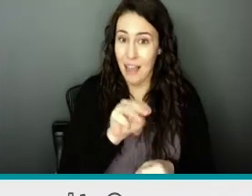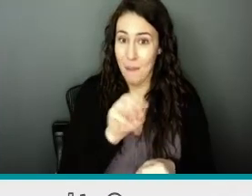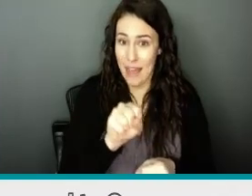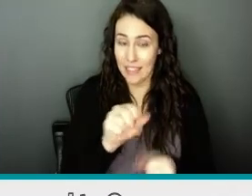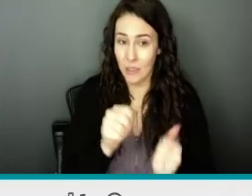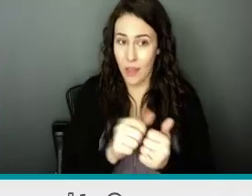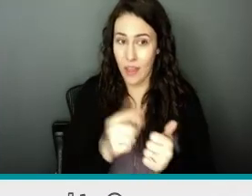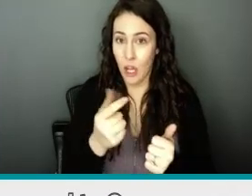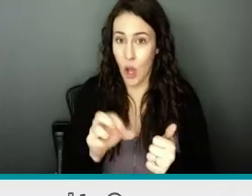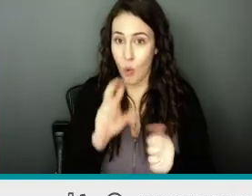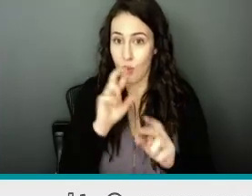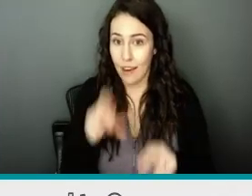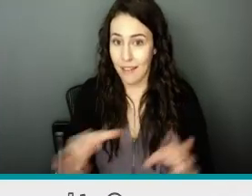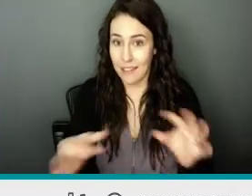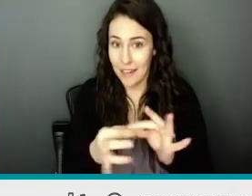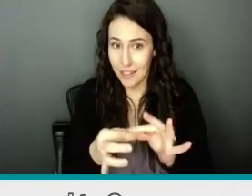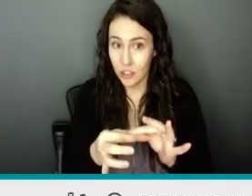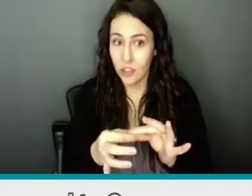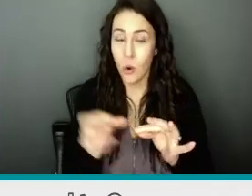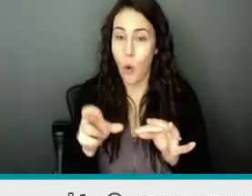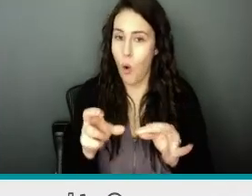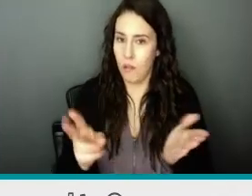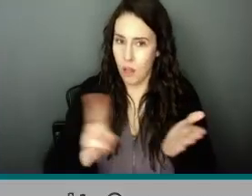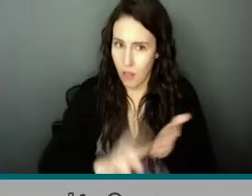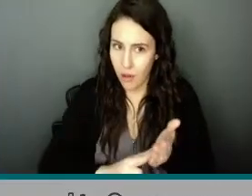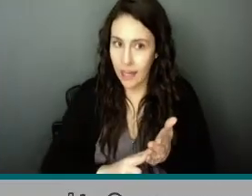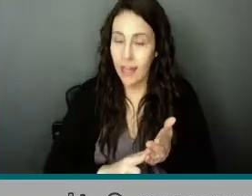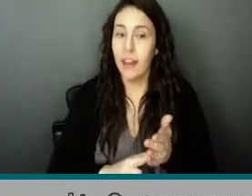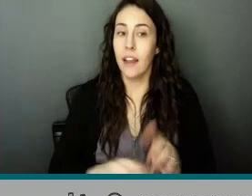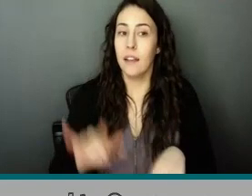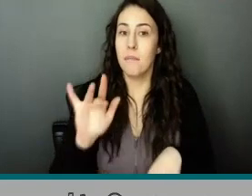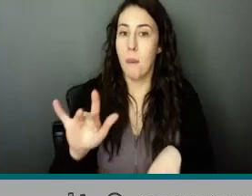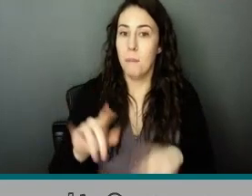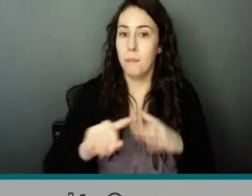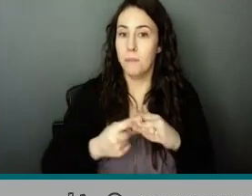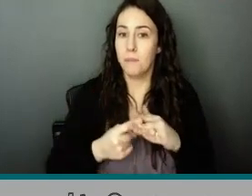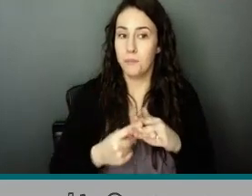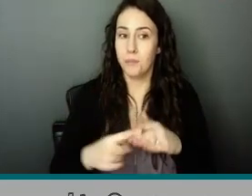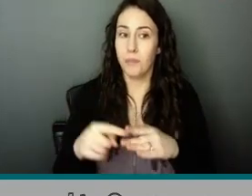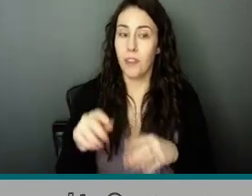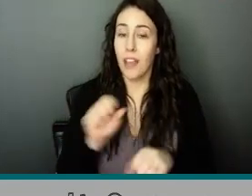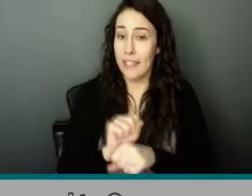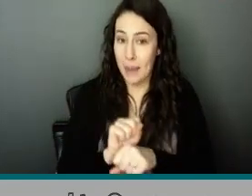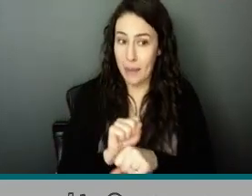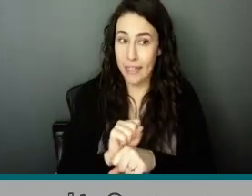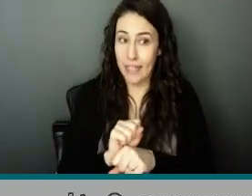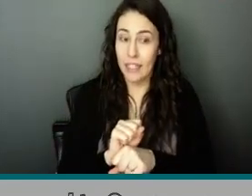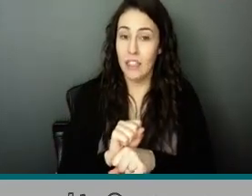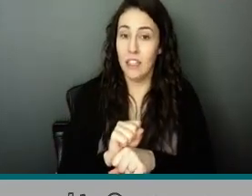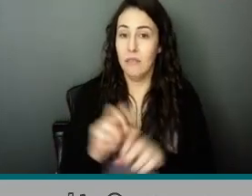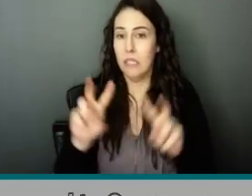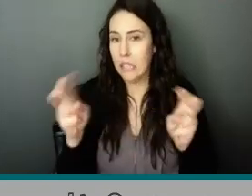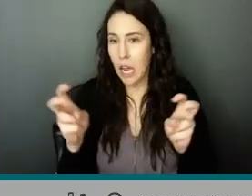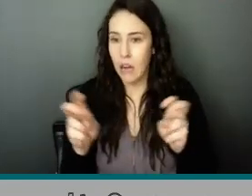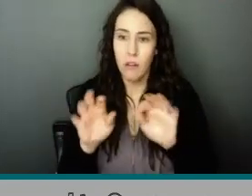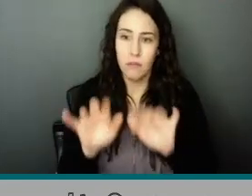in this case, log into GoReact, but they'll start the assignment. They'll give it a title,